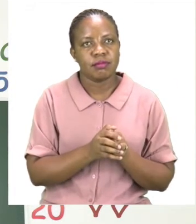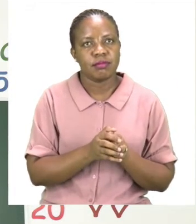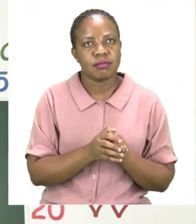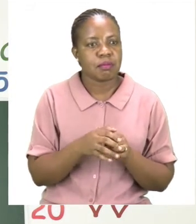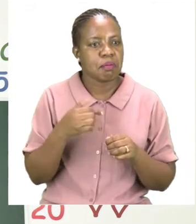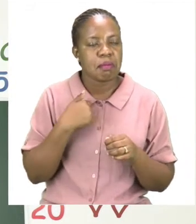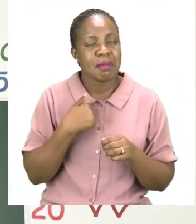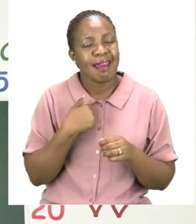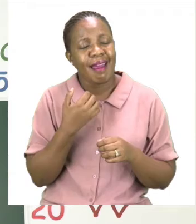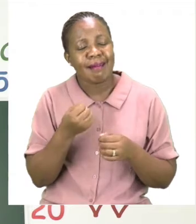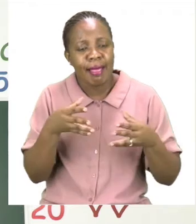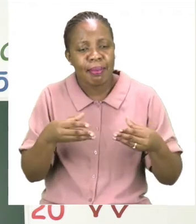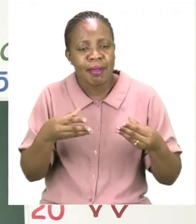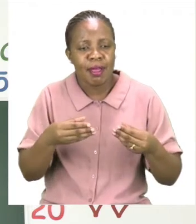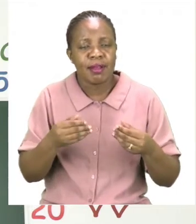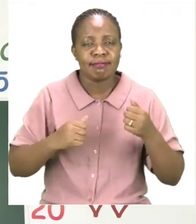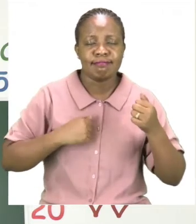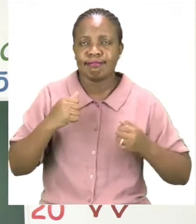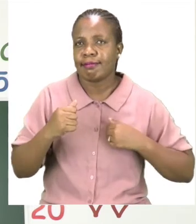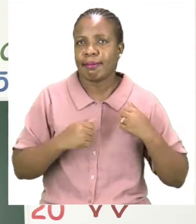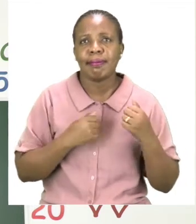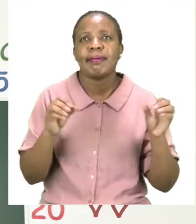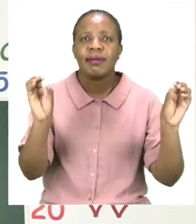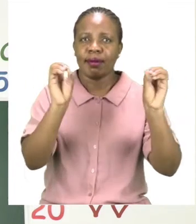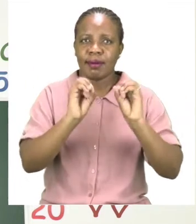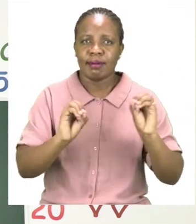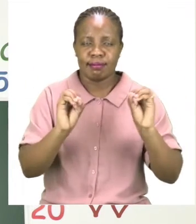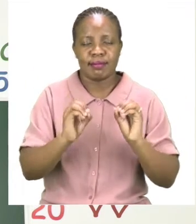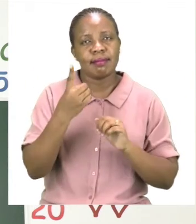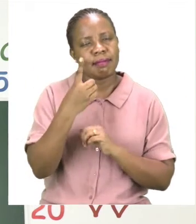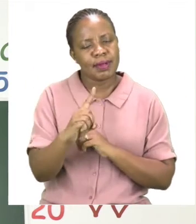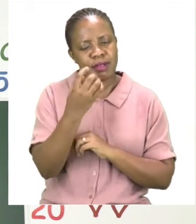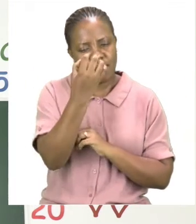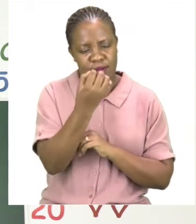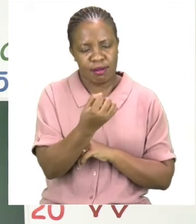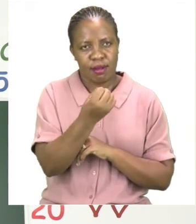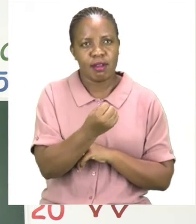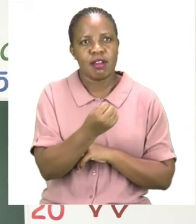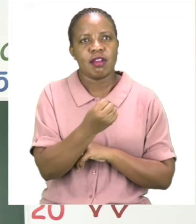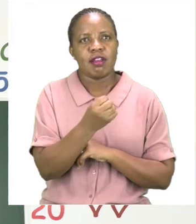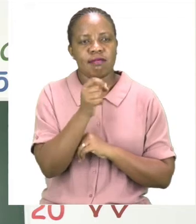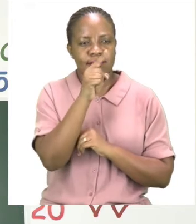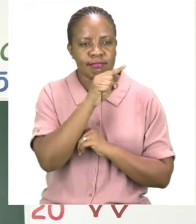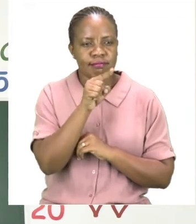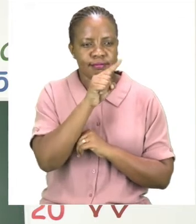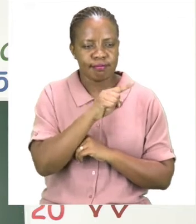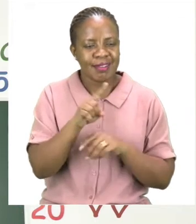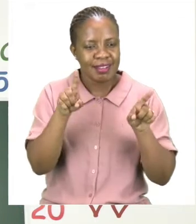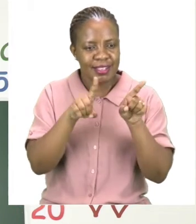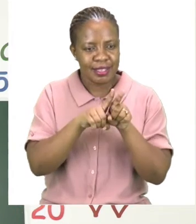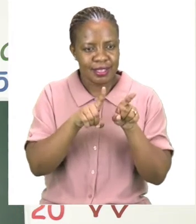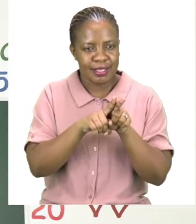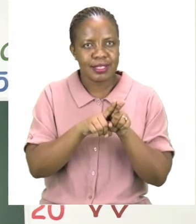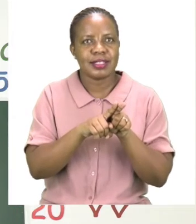teddies, but I do have circles, and it is the same as the one in your book. Now the first square